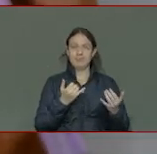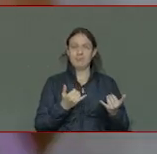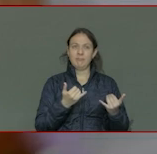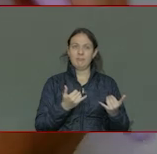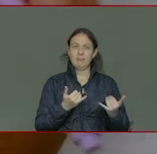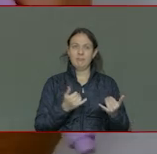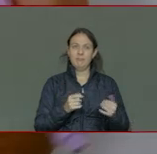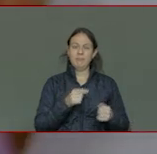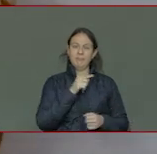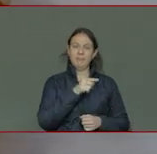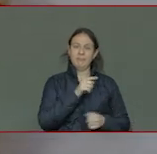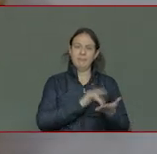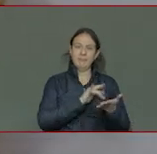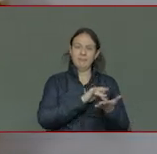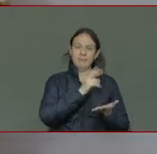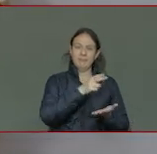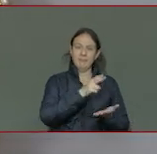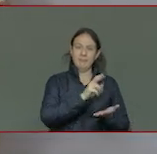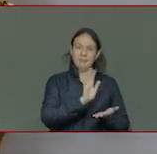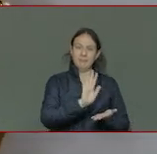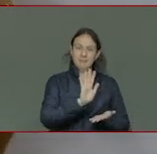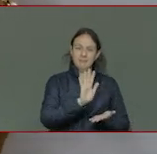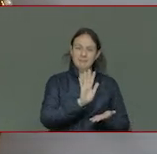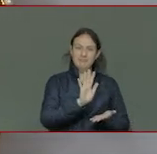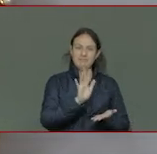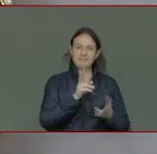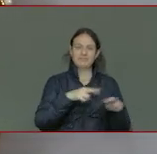left-hand side. I'm just using that value